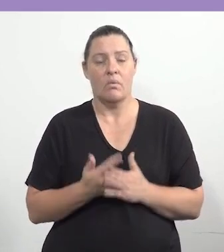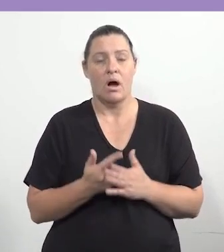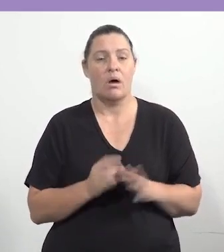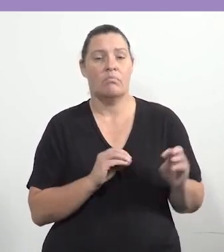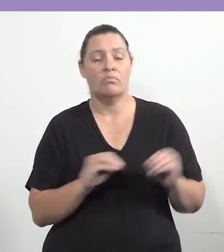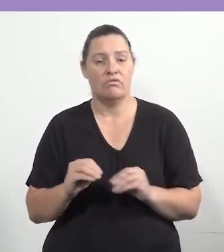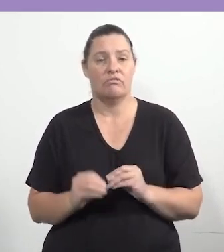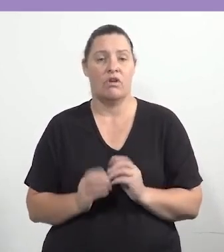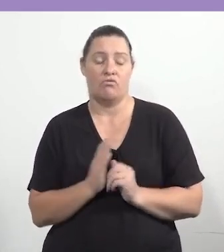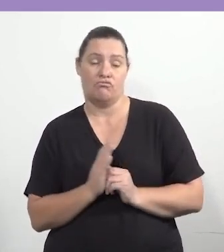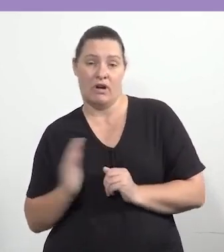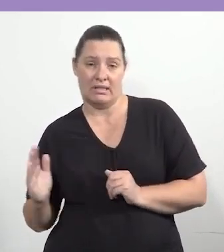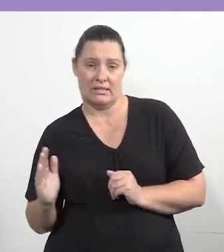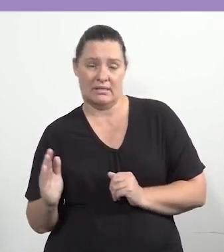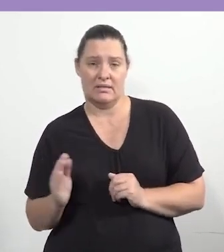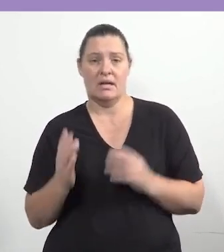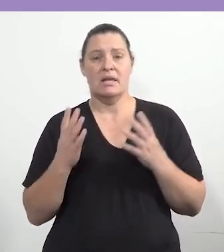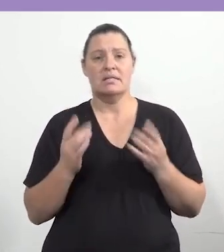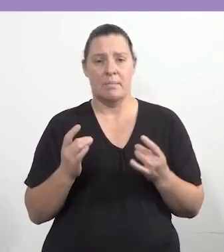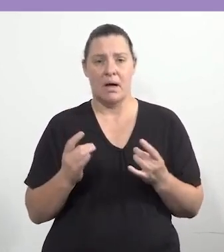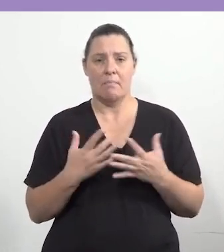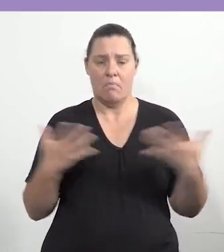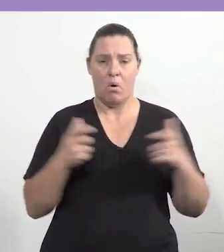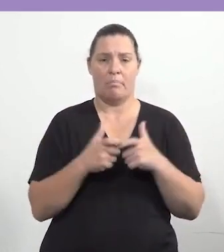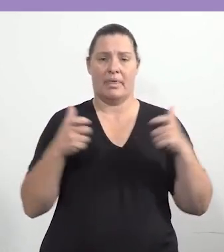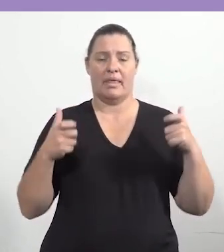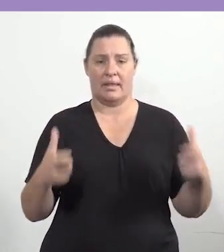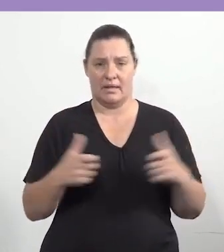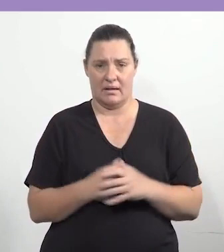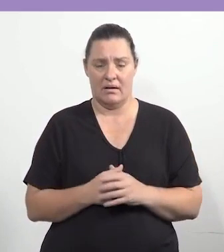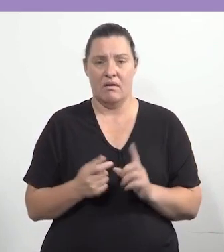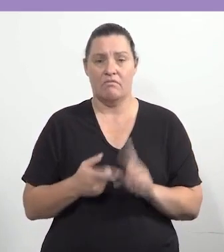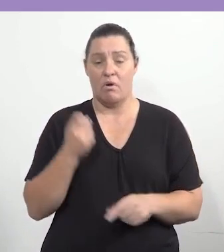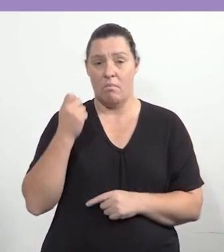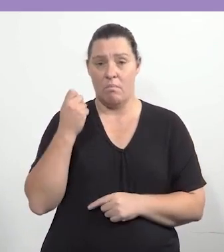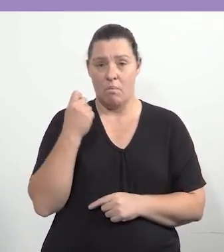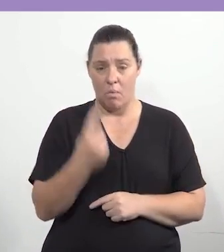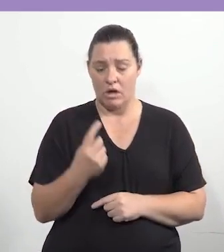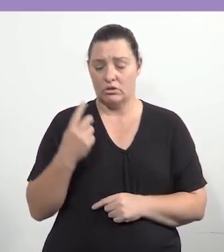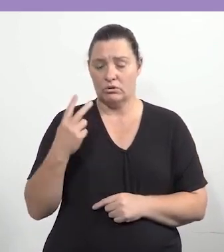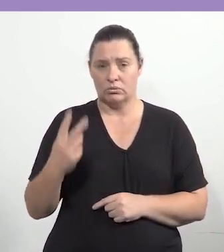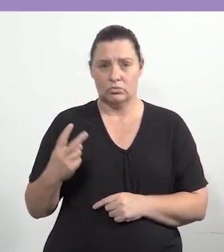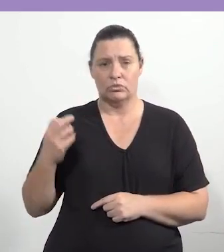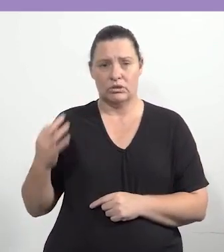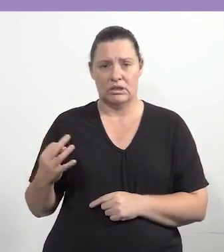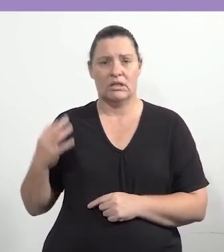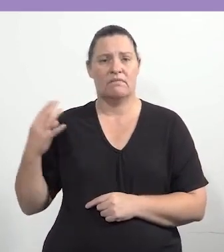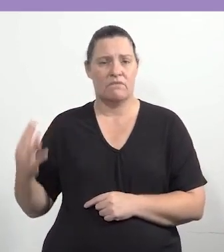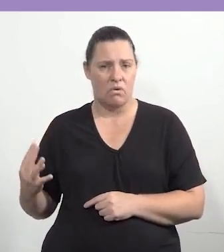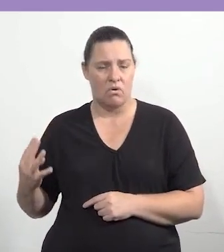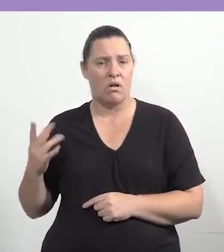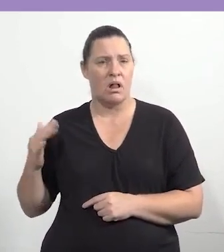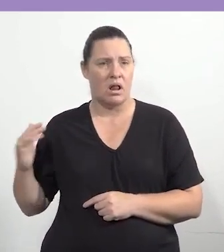are moving to the right-hand side, the numbers are becoming bigger. So from 1, we have 2, we have 3, we have 4, and